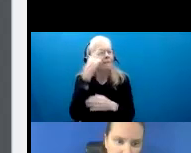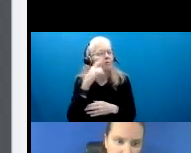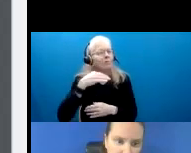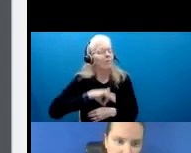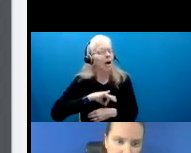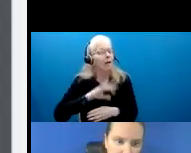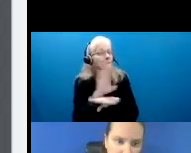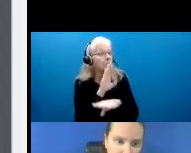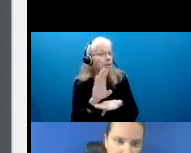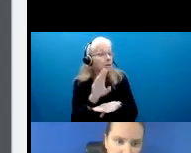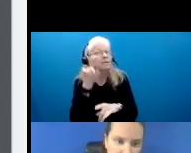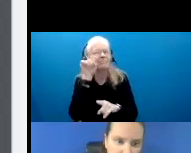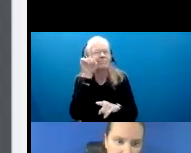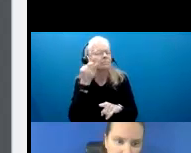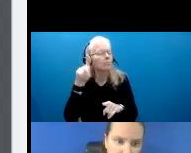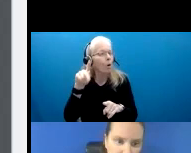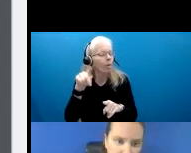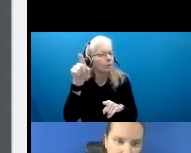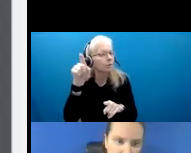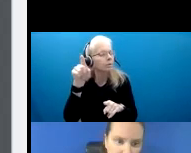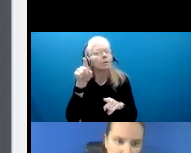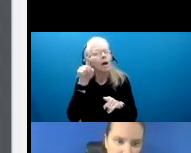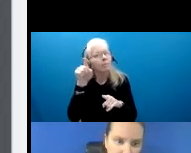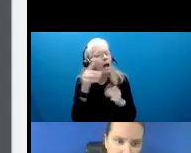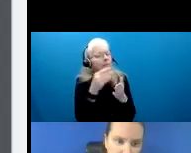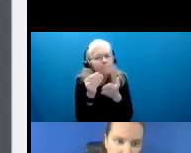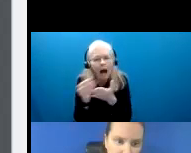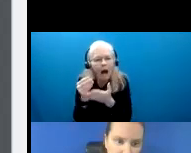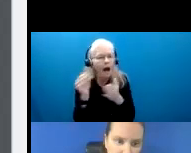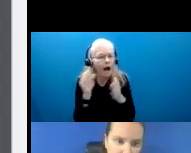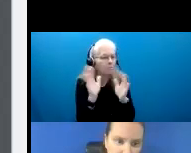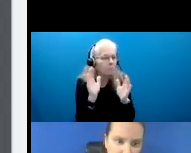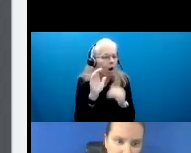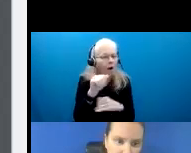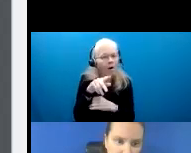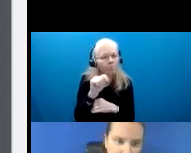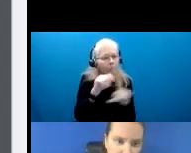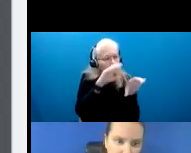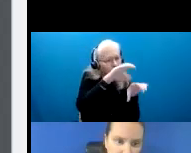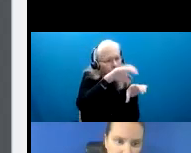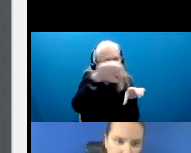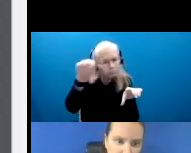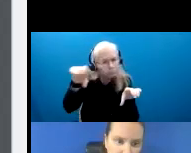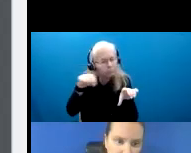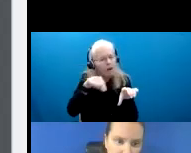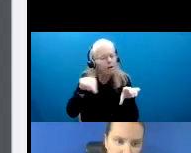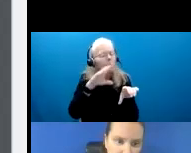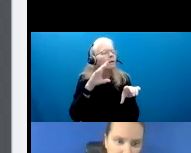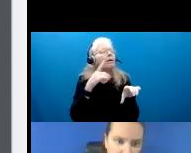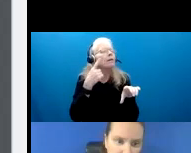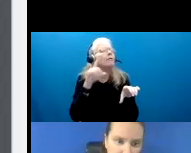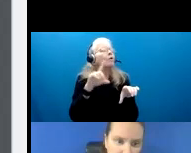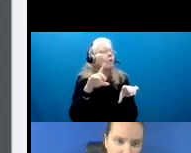or its service area bought small apartment complexes, and they and to do affordable